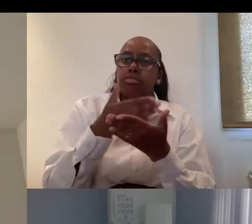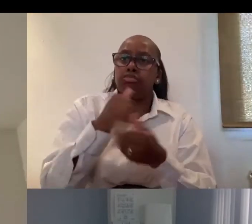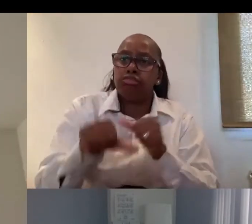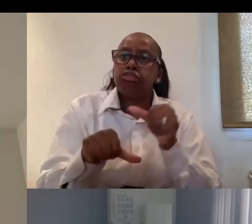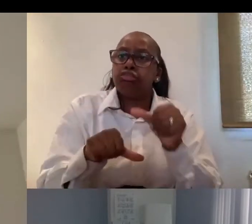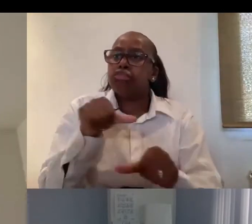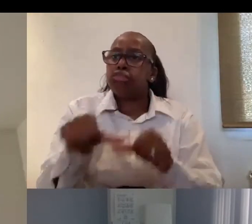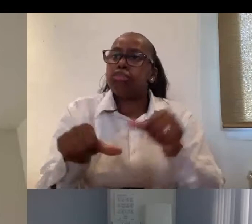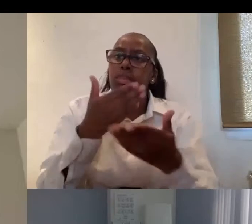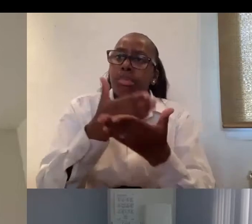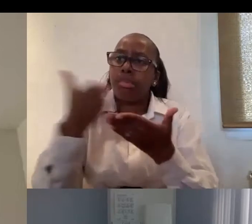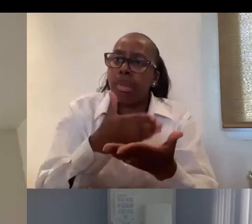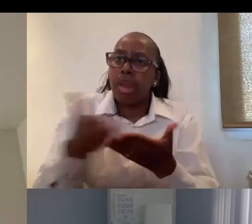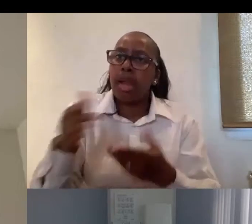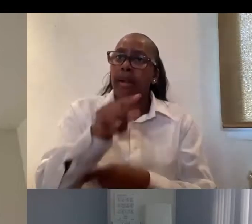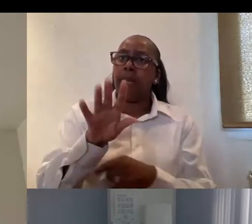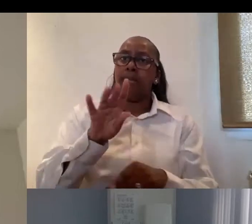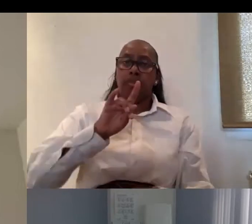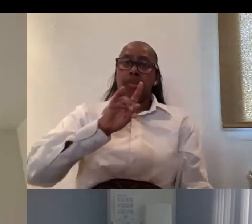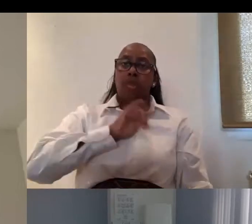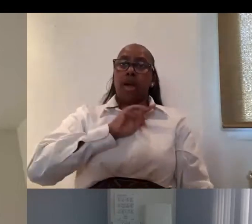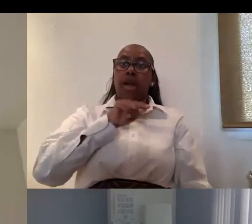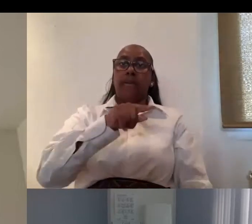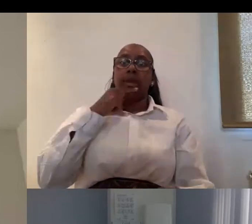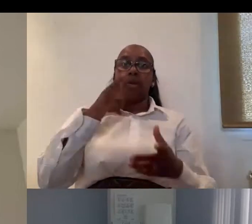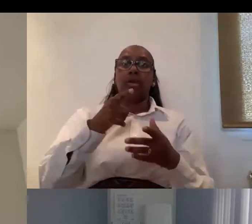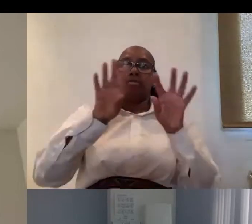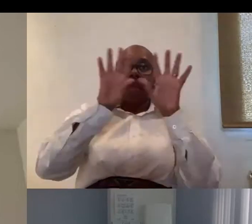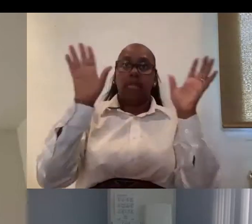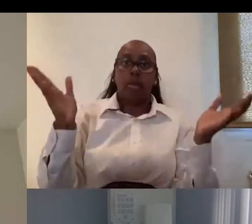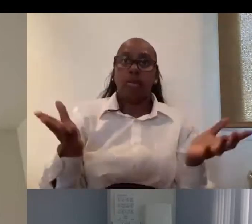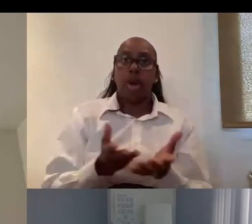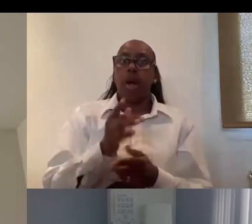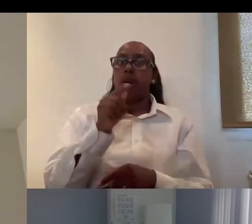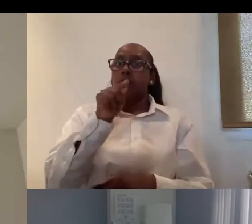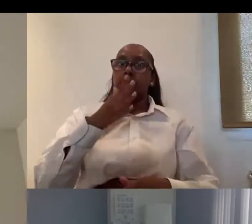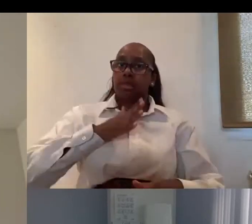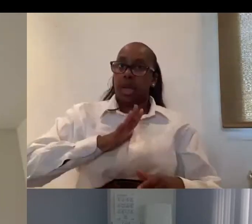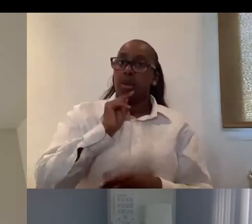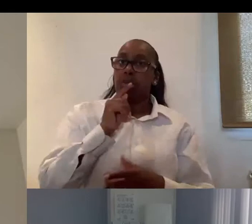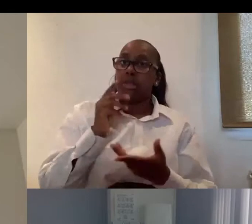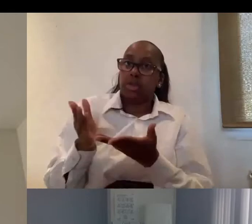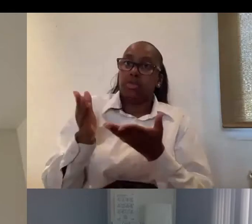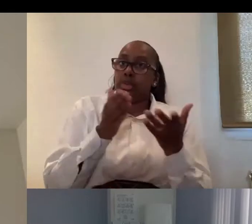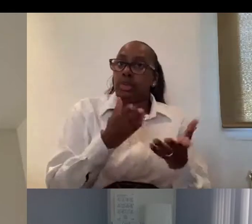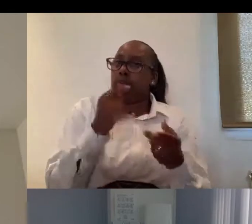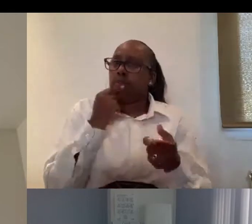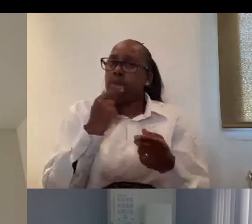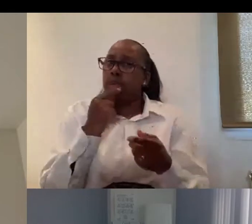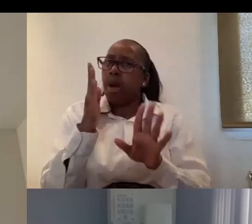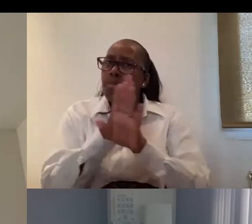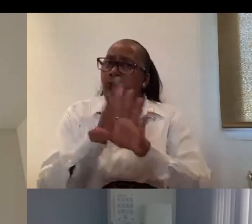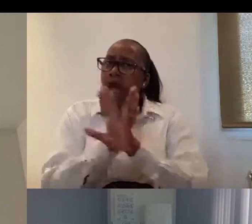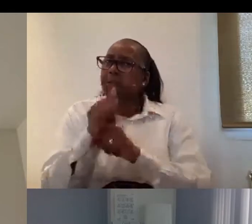may otherwise have been, because it was in the global interest, and this isn't a product that's been produced by a private company to